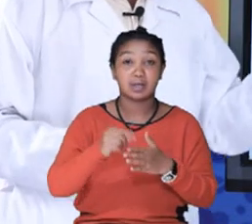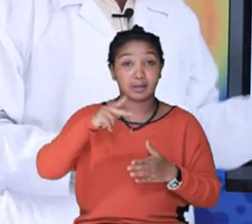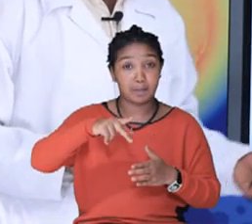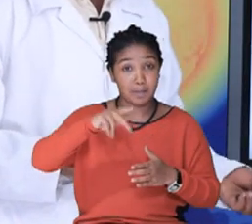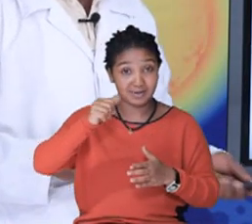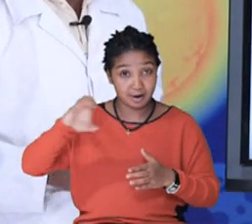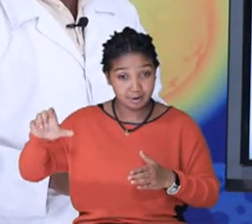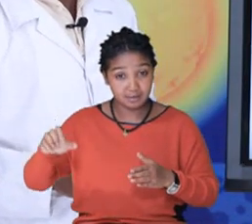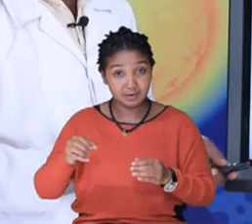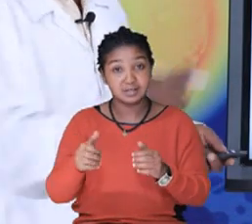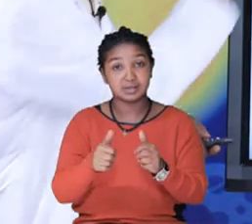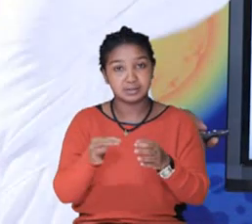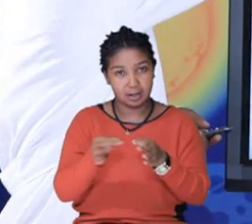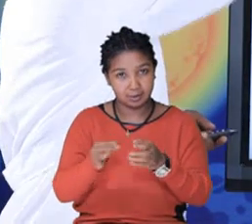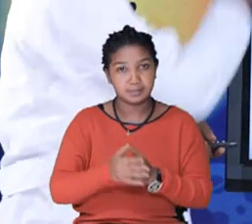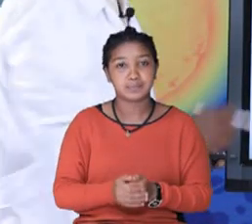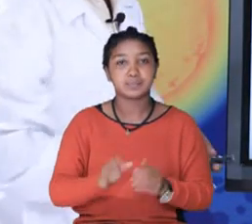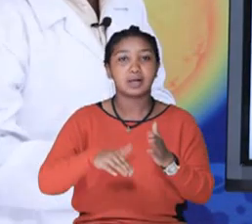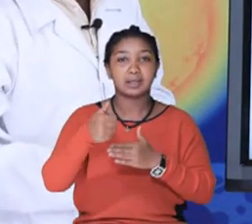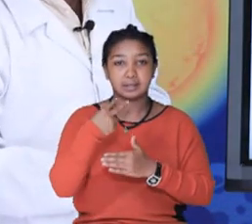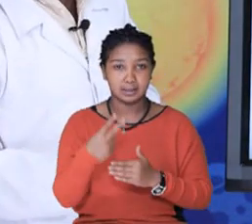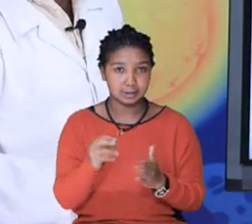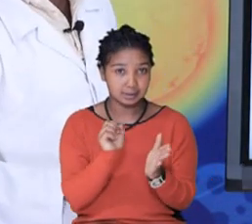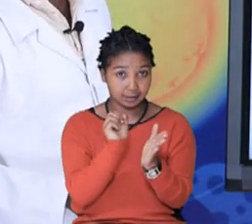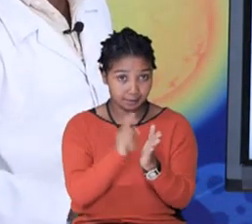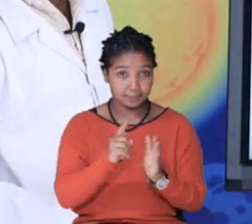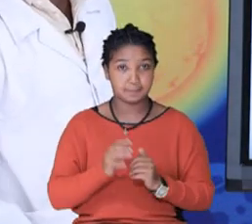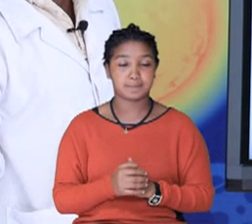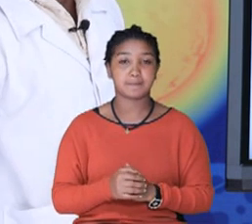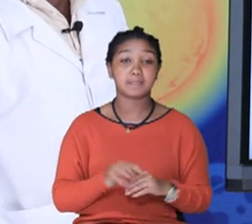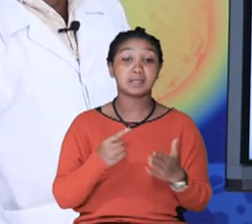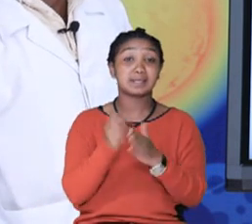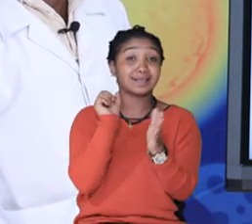Pascal states. So let's see these examples.